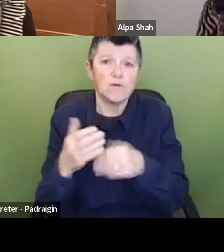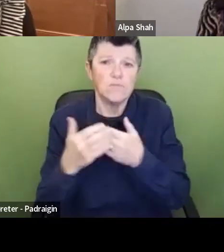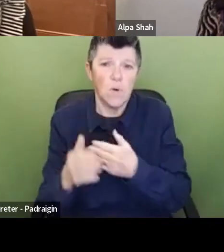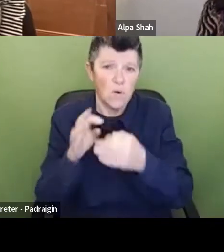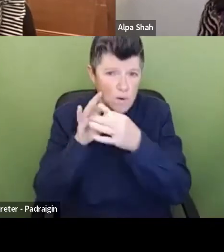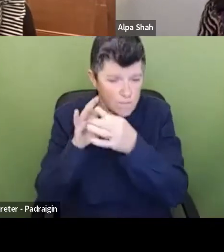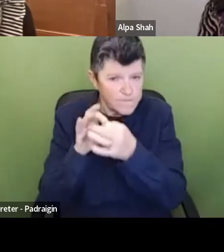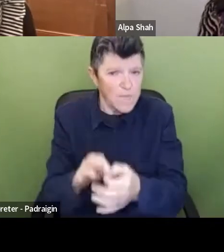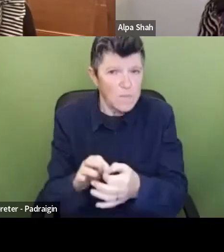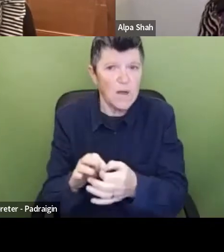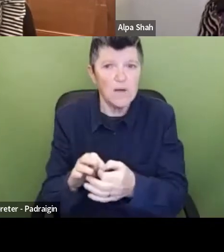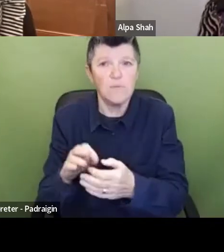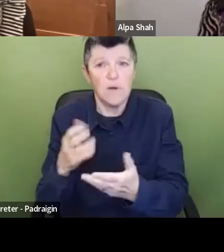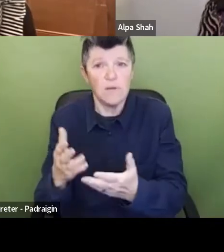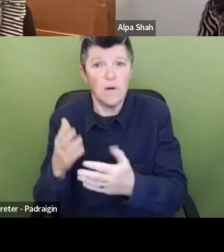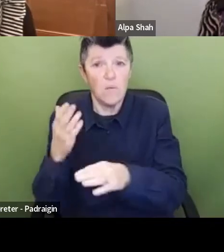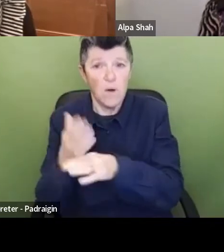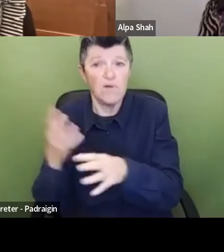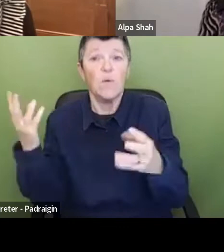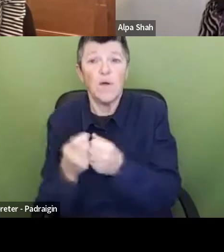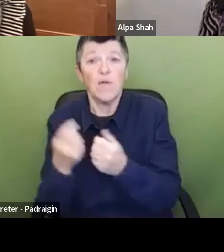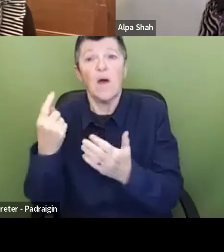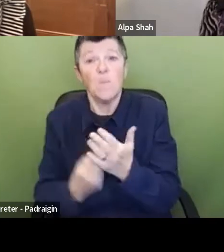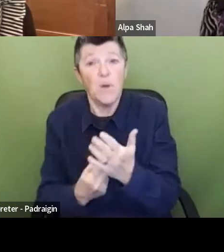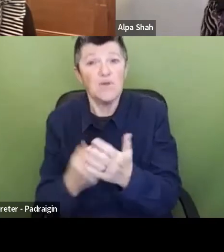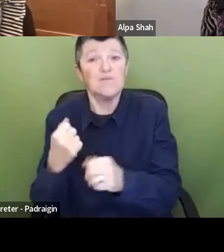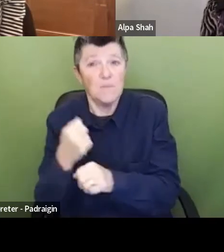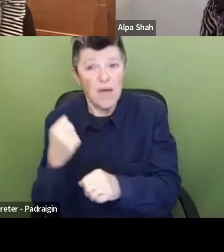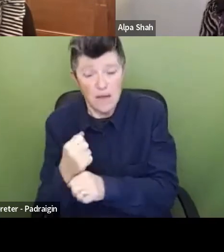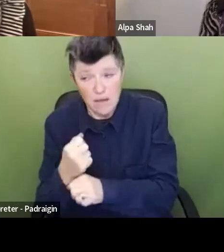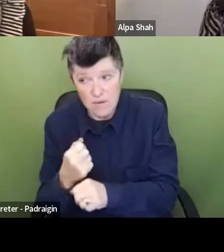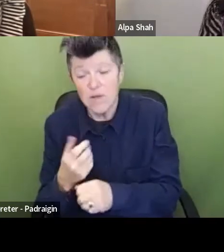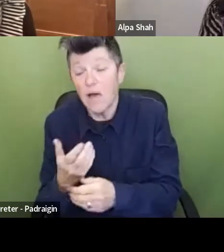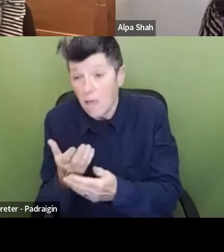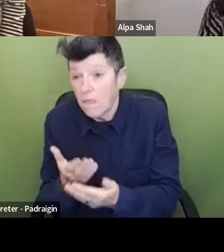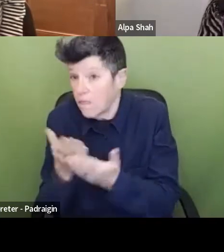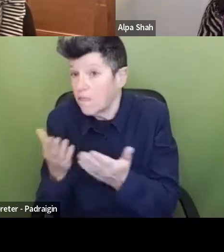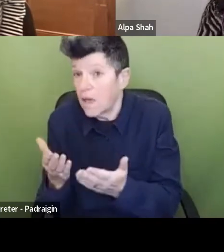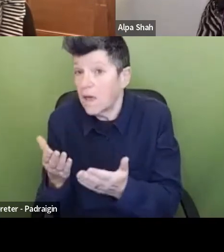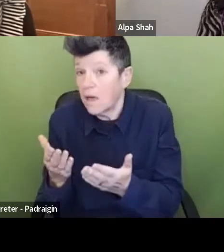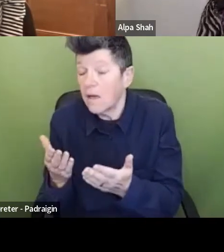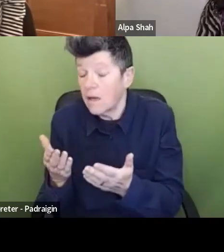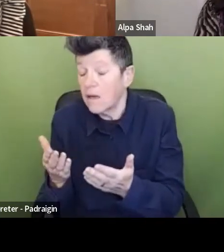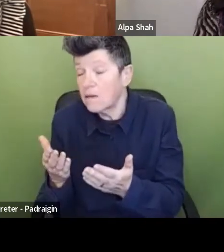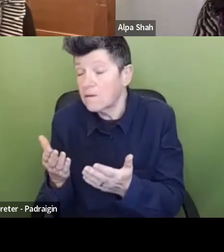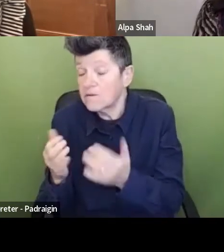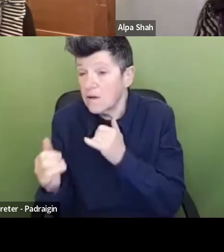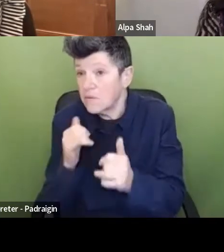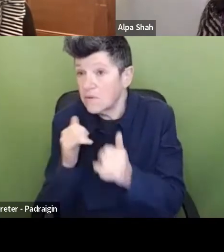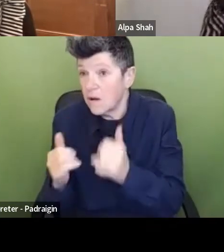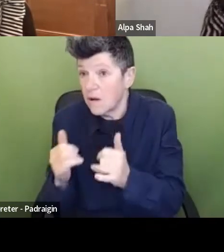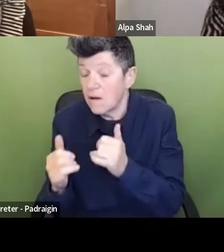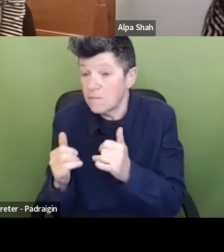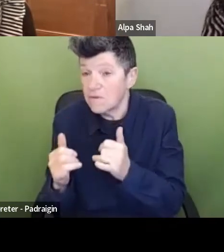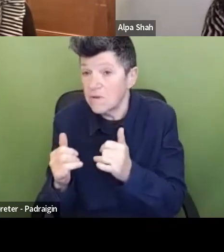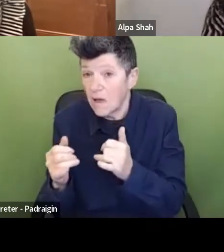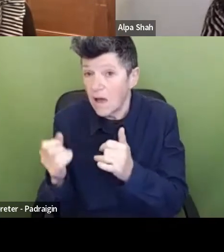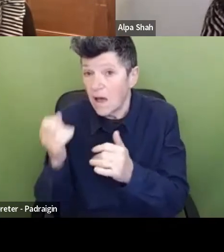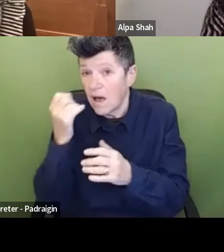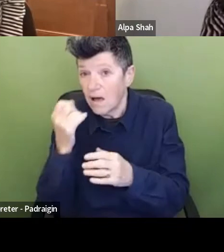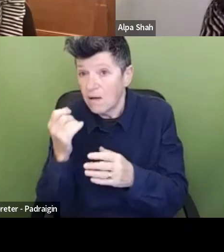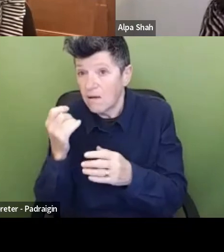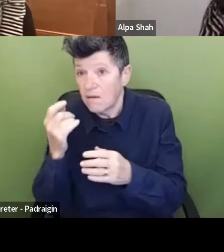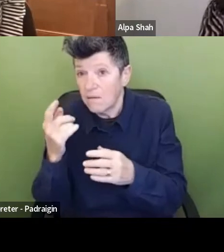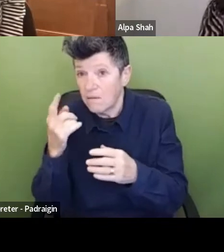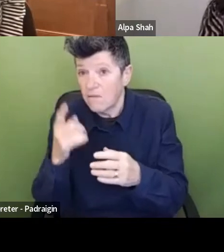with policymakers who do at times see the kind of qualities that we bring as something